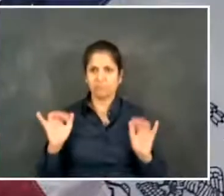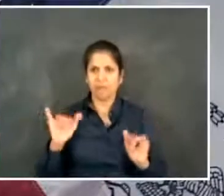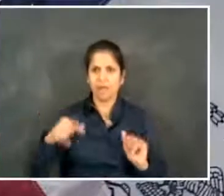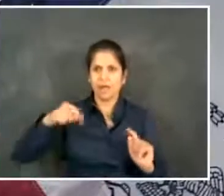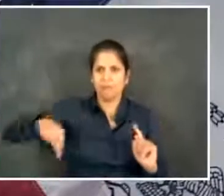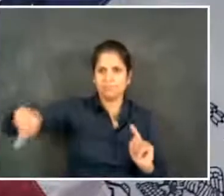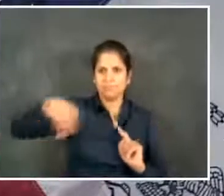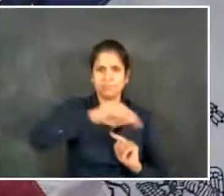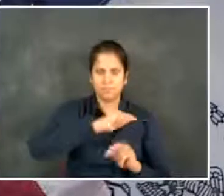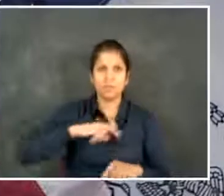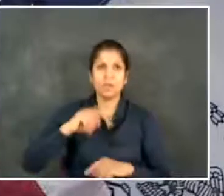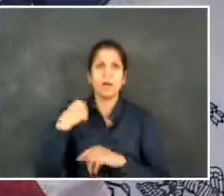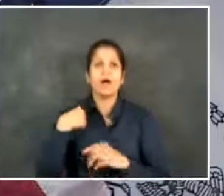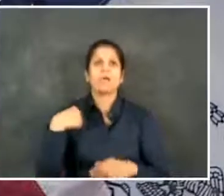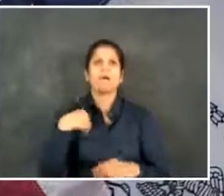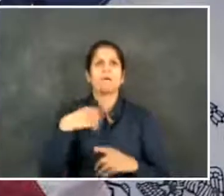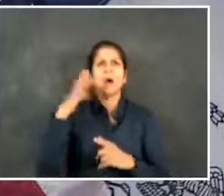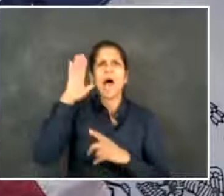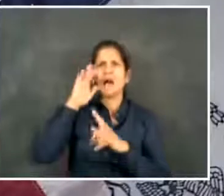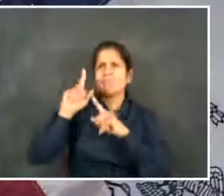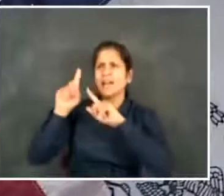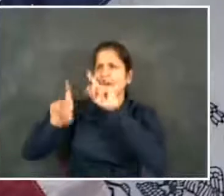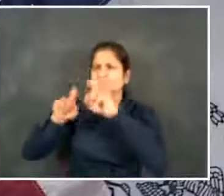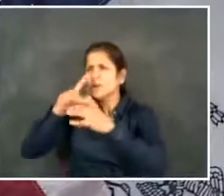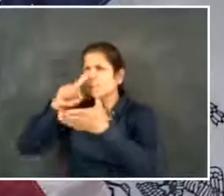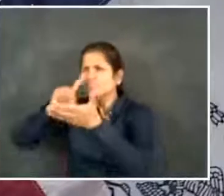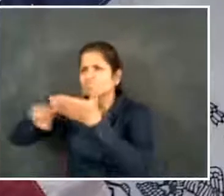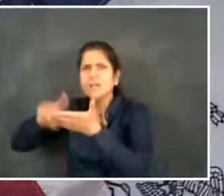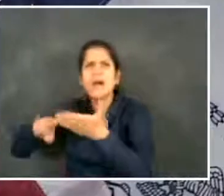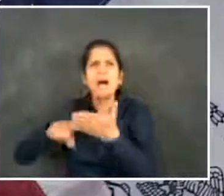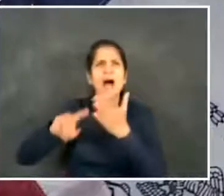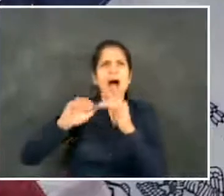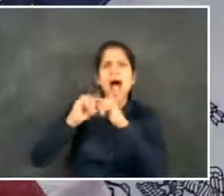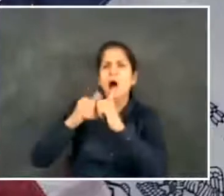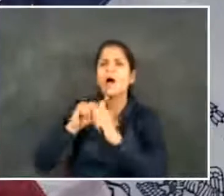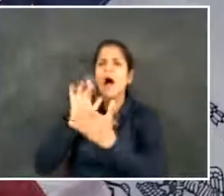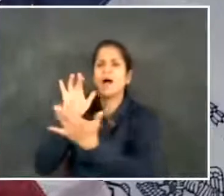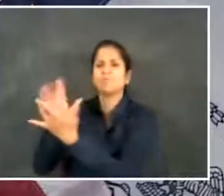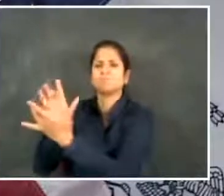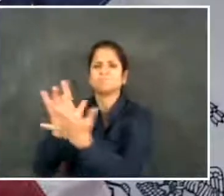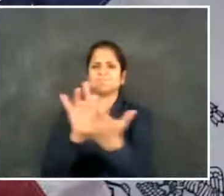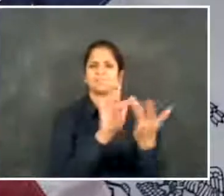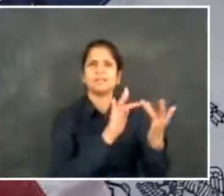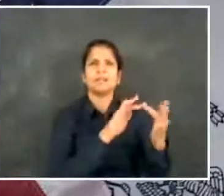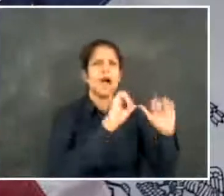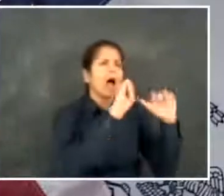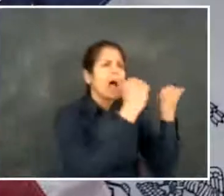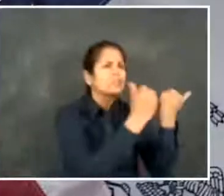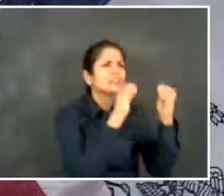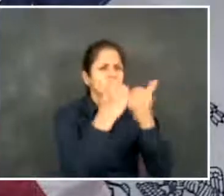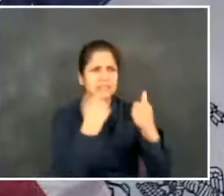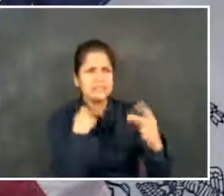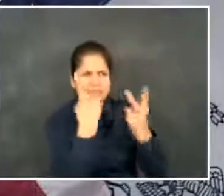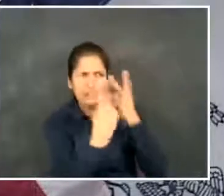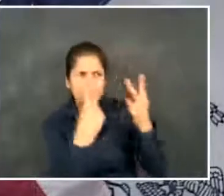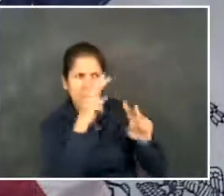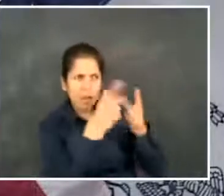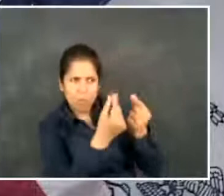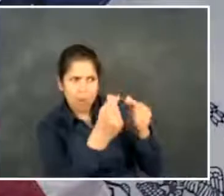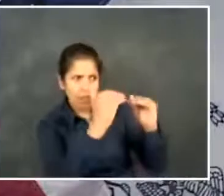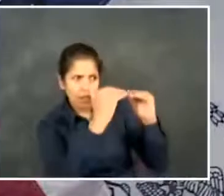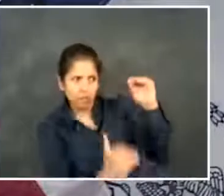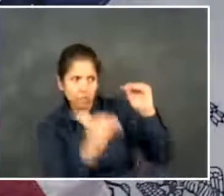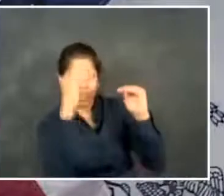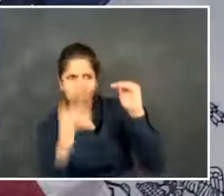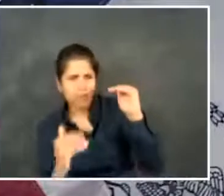then, as I said, later on down the line, I'm going to name a Charter Revision Commission. Charter Revision Commission will undoubtedly do public hearings. That's part